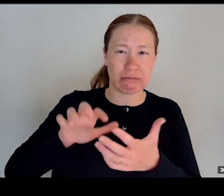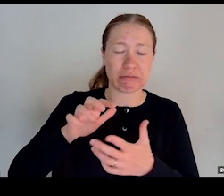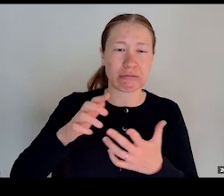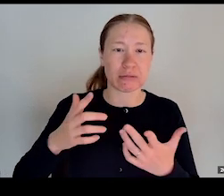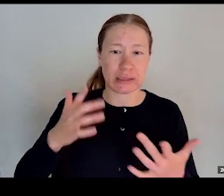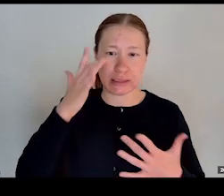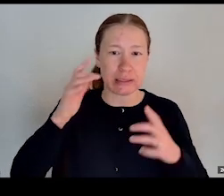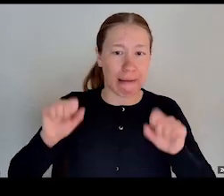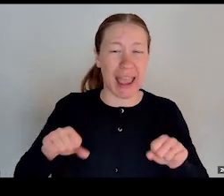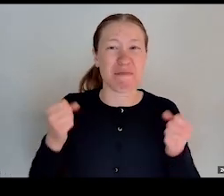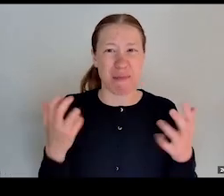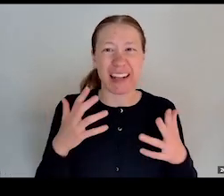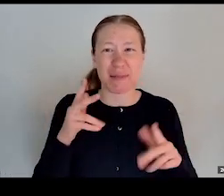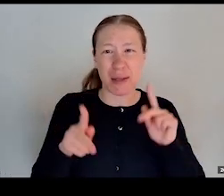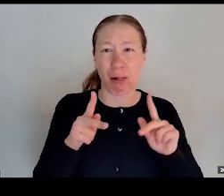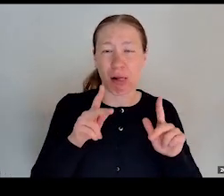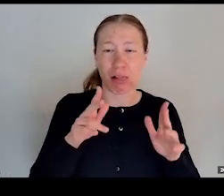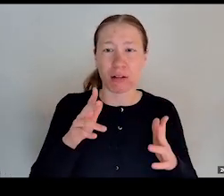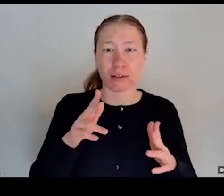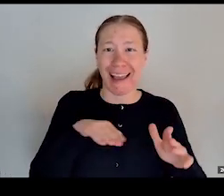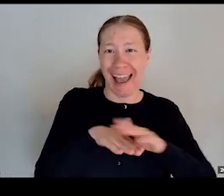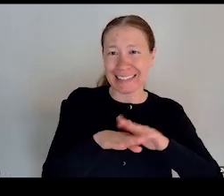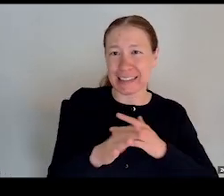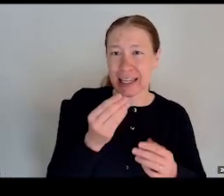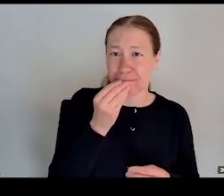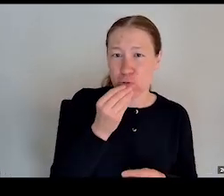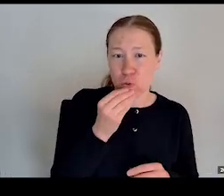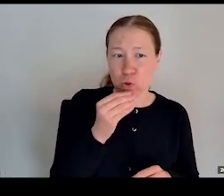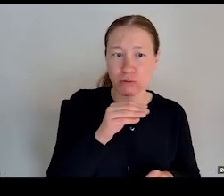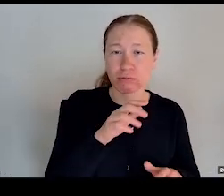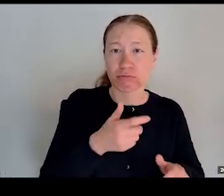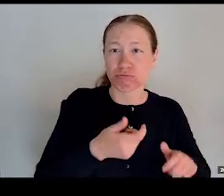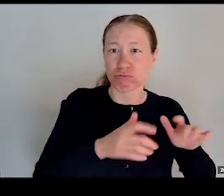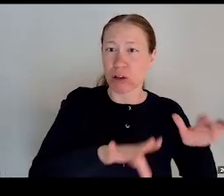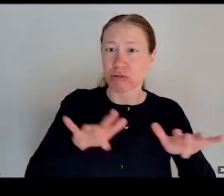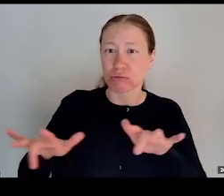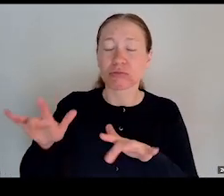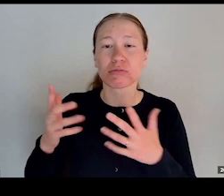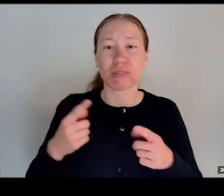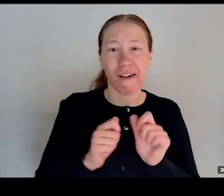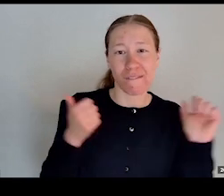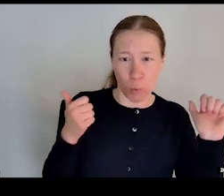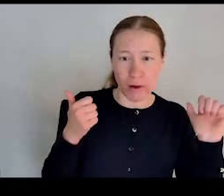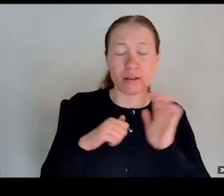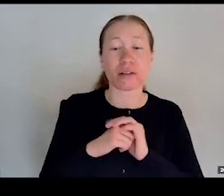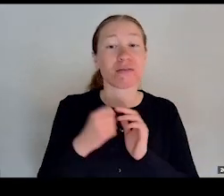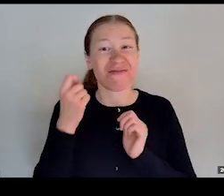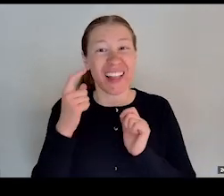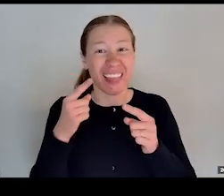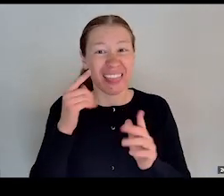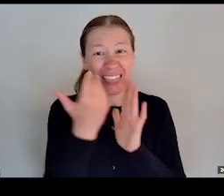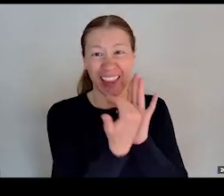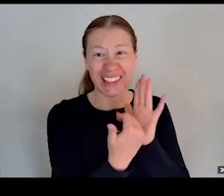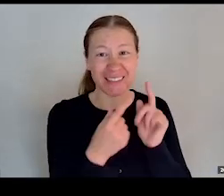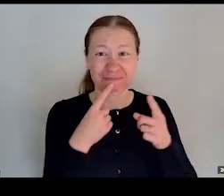people accessing the food. We want to make sure that we are listing any allergens that are in the food, as well as any possible factory exposure